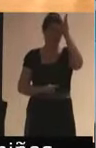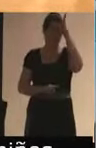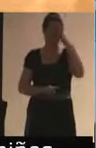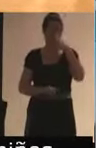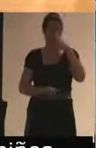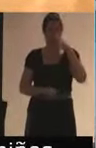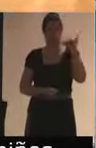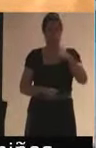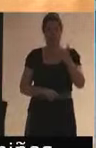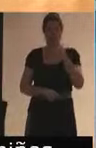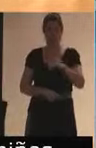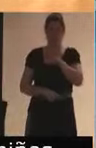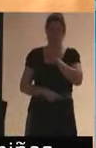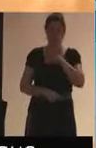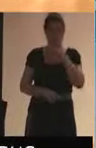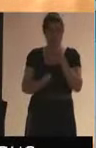also